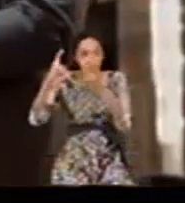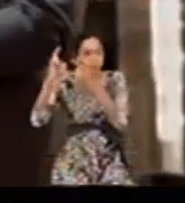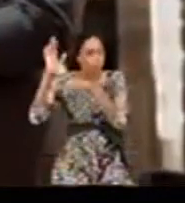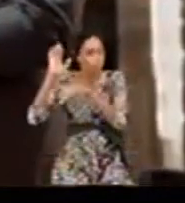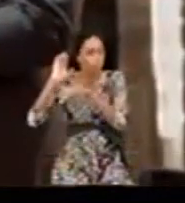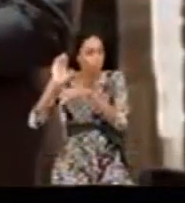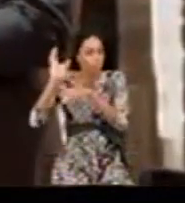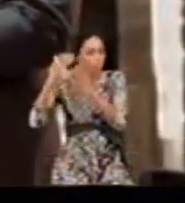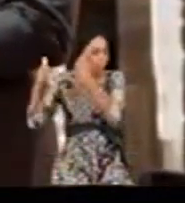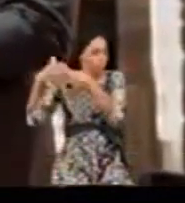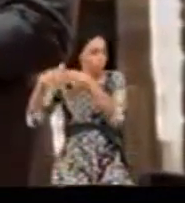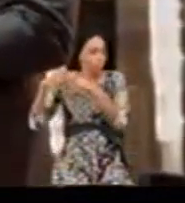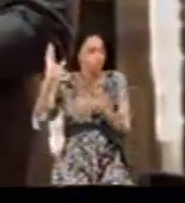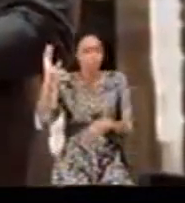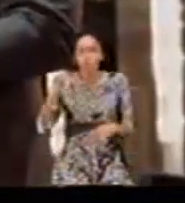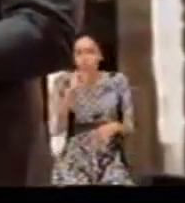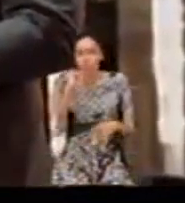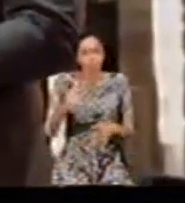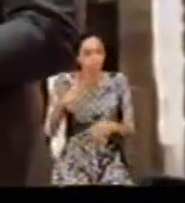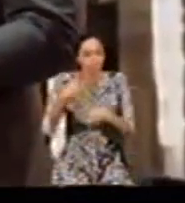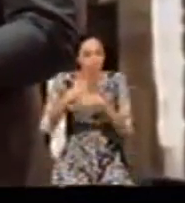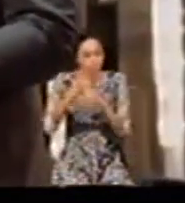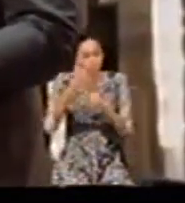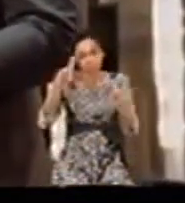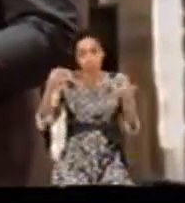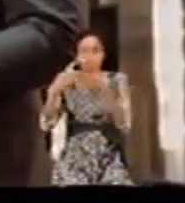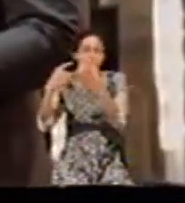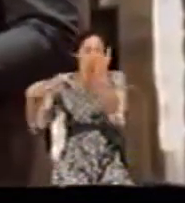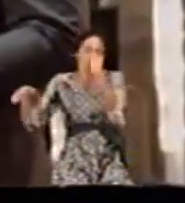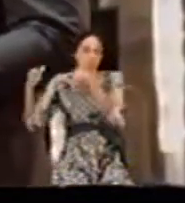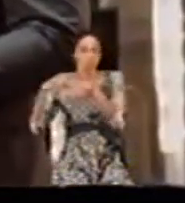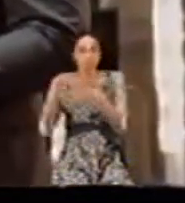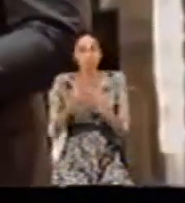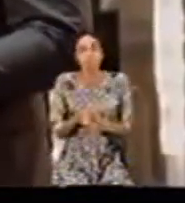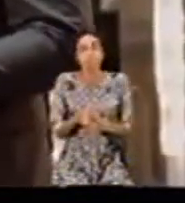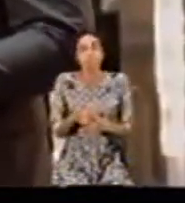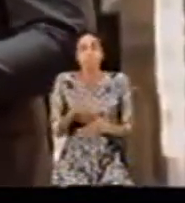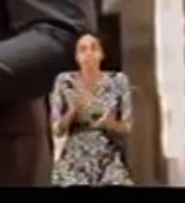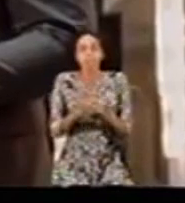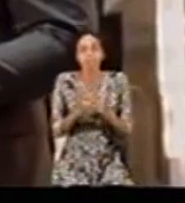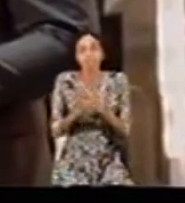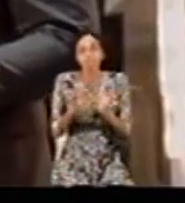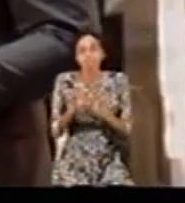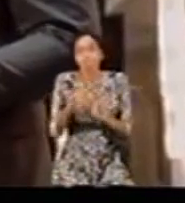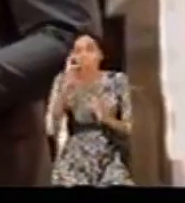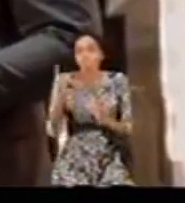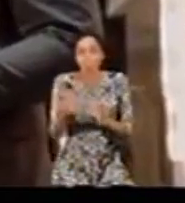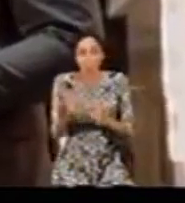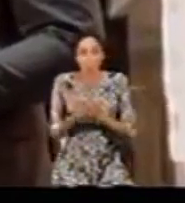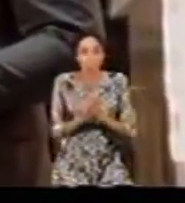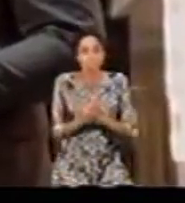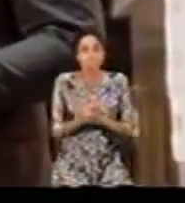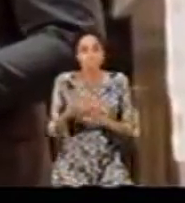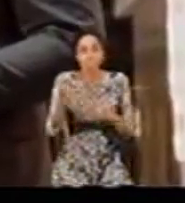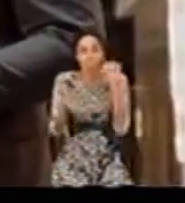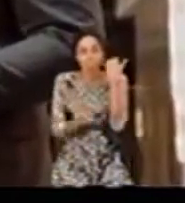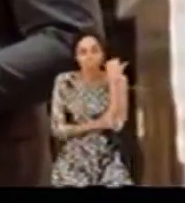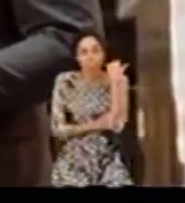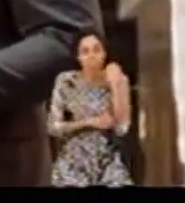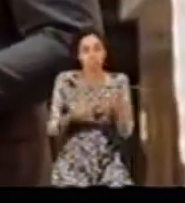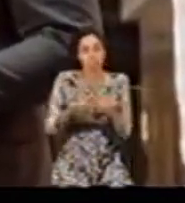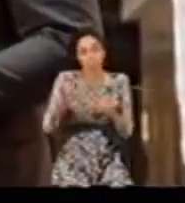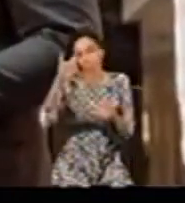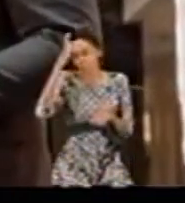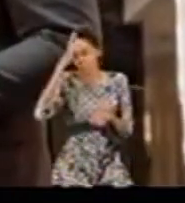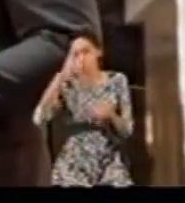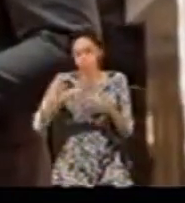That's why it says, don't think that because you have Abraham as your father, therefore you're going to heaven. The axe is laid on the root of